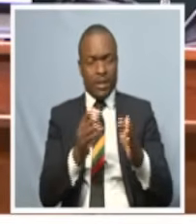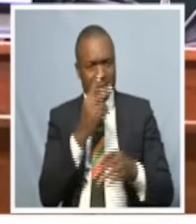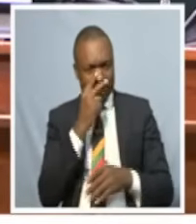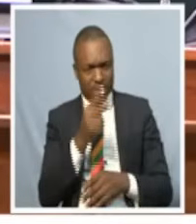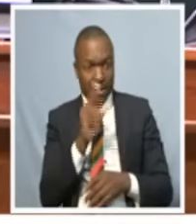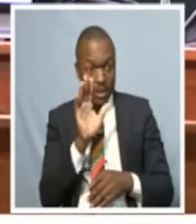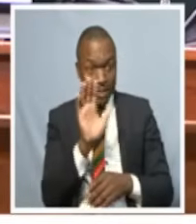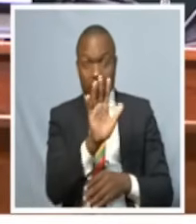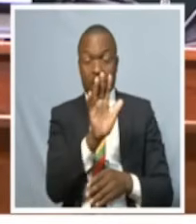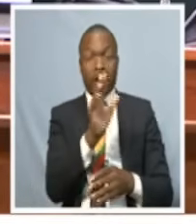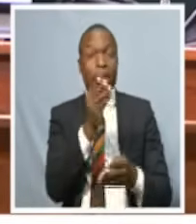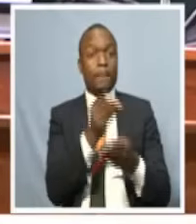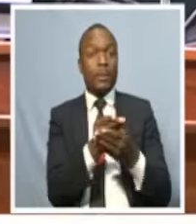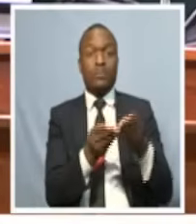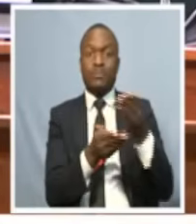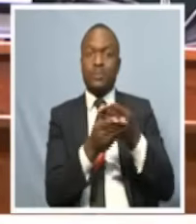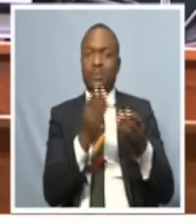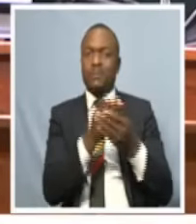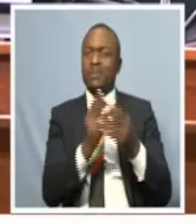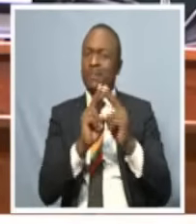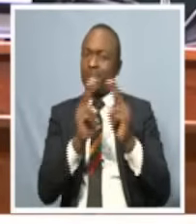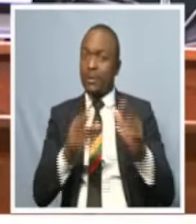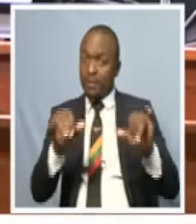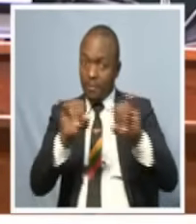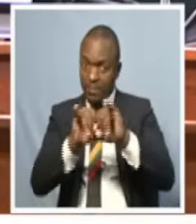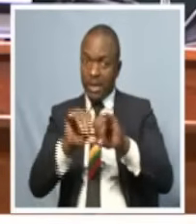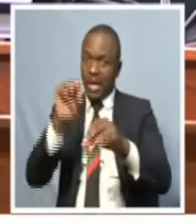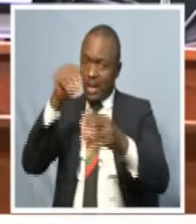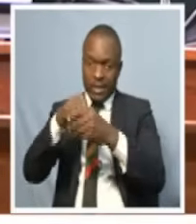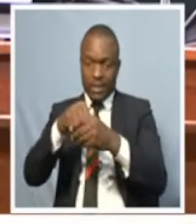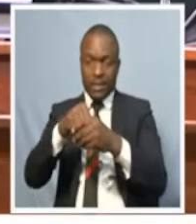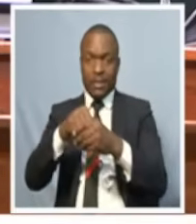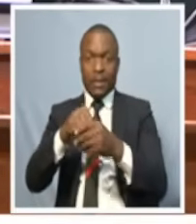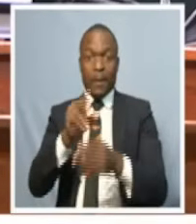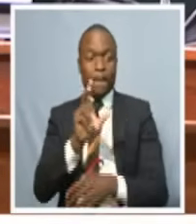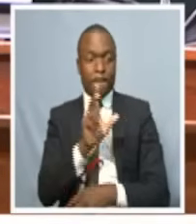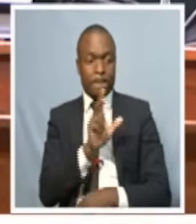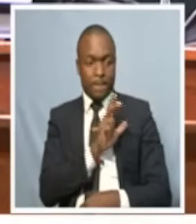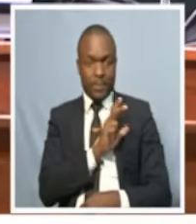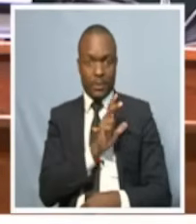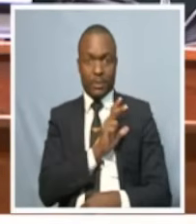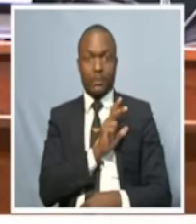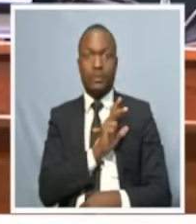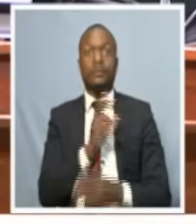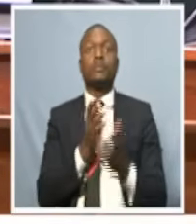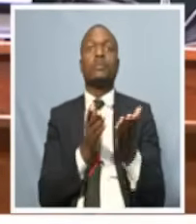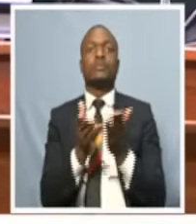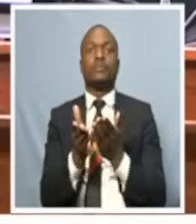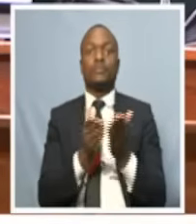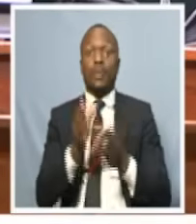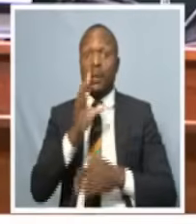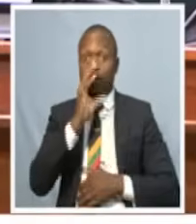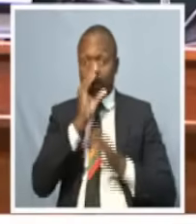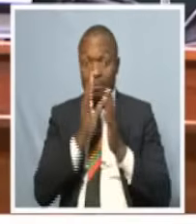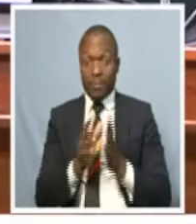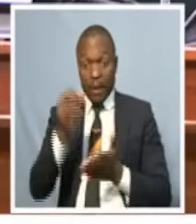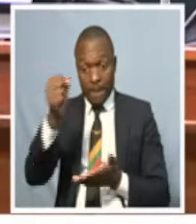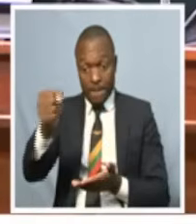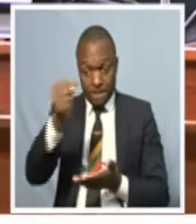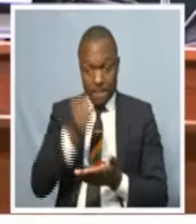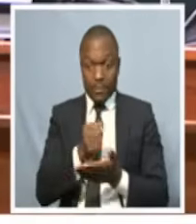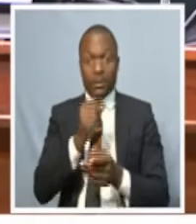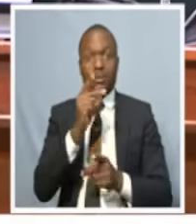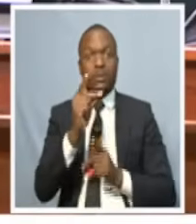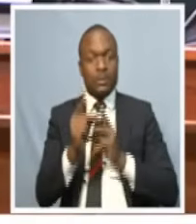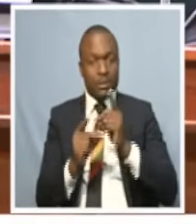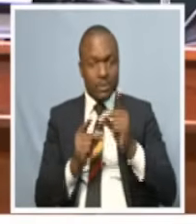contributions are formally recognized within the police framework. Madam Speaker, the recruitment